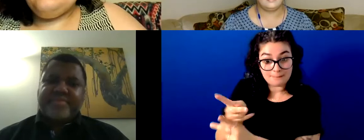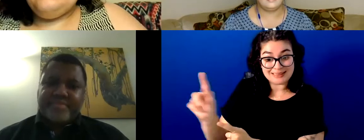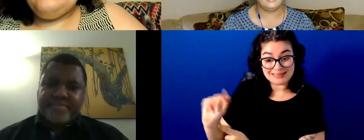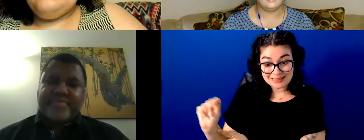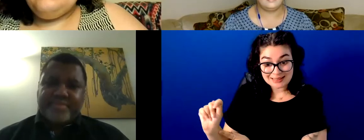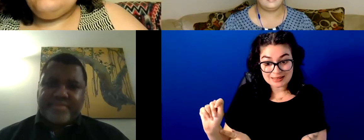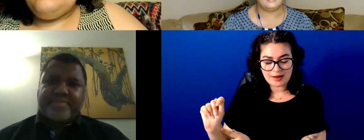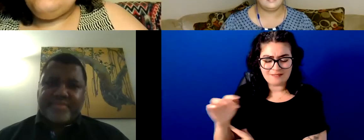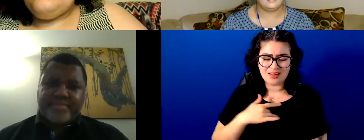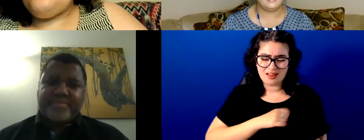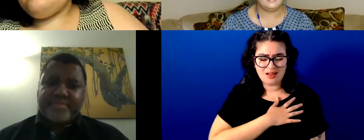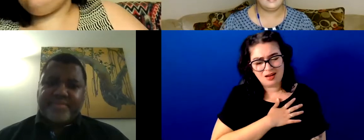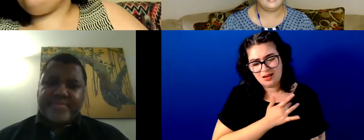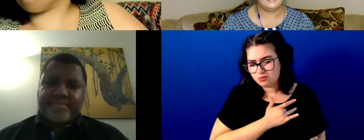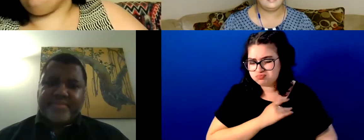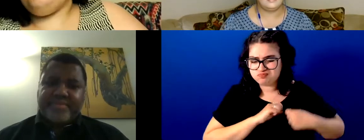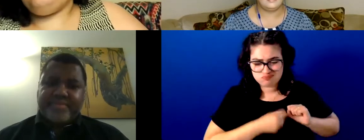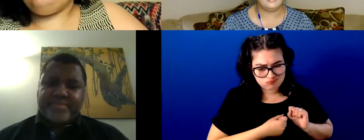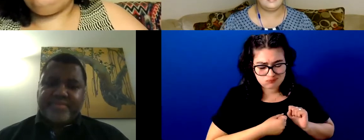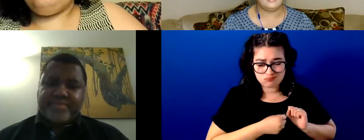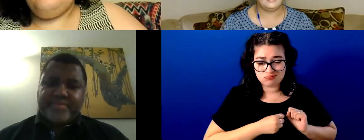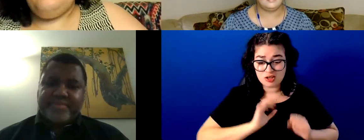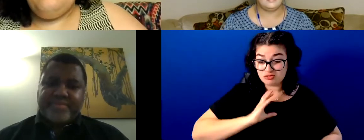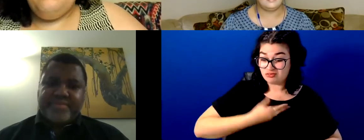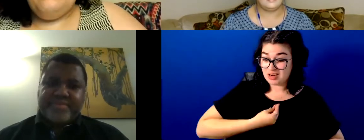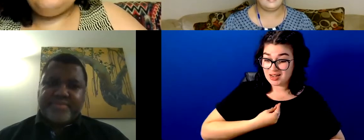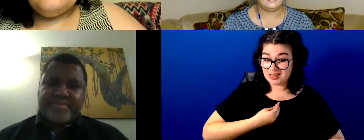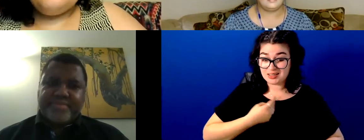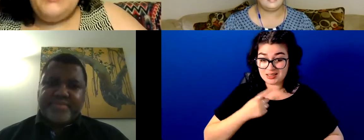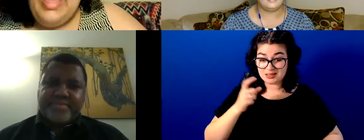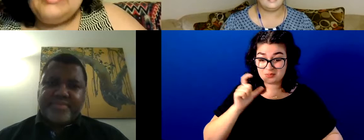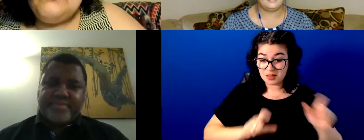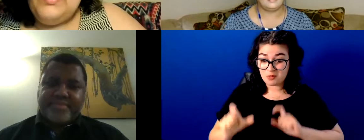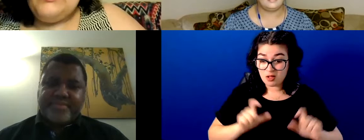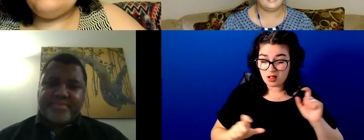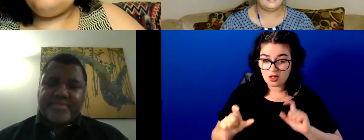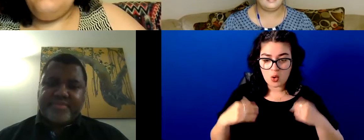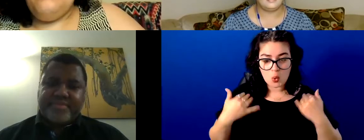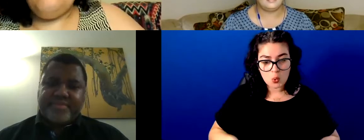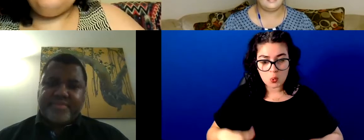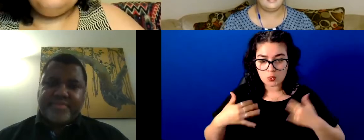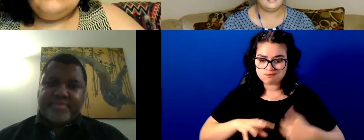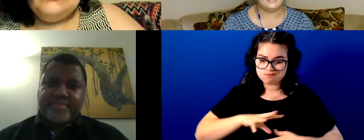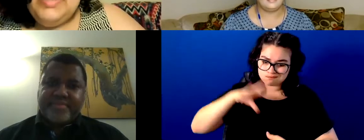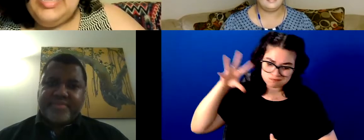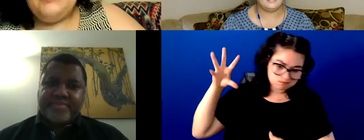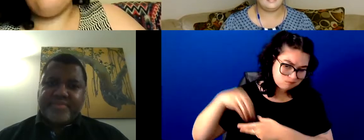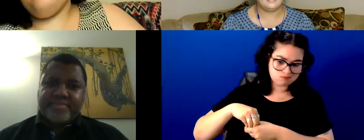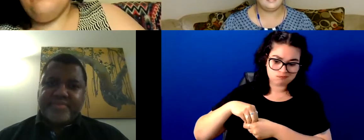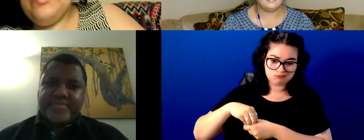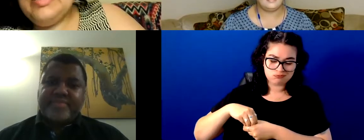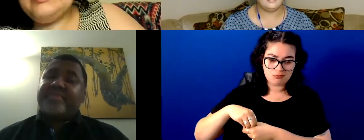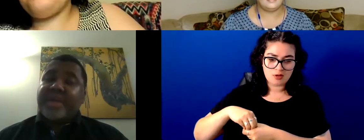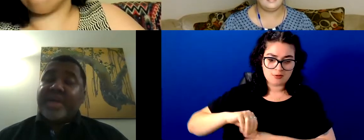because trans individuals have been as such an active part of speaking out